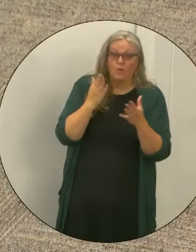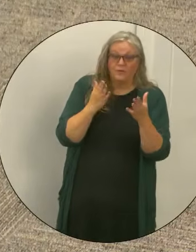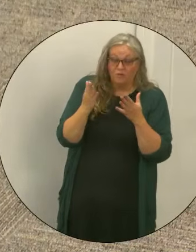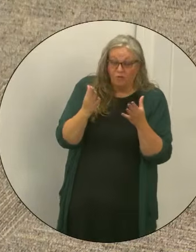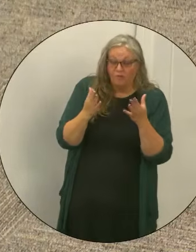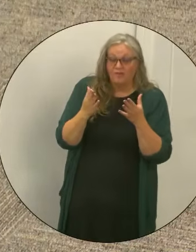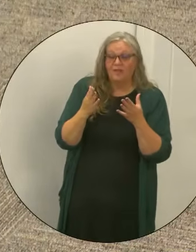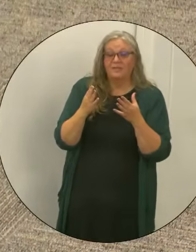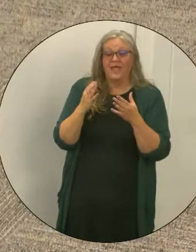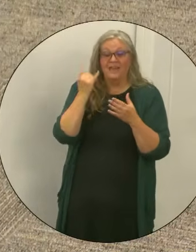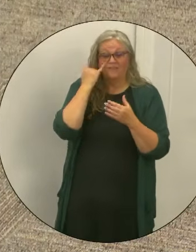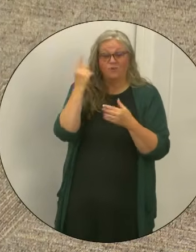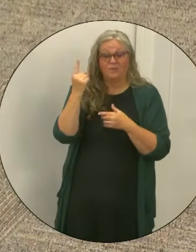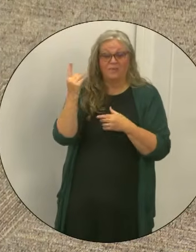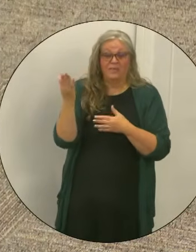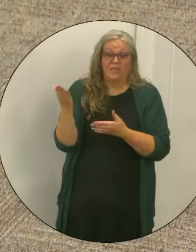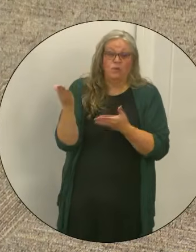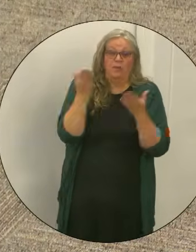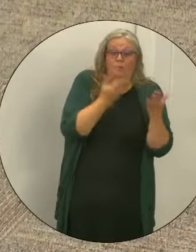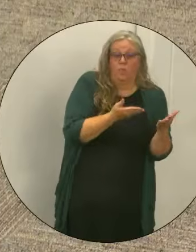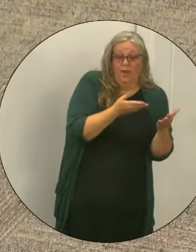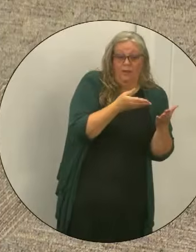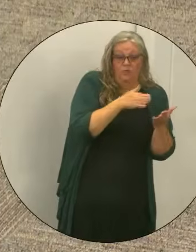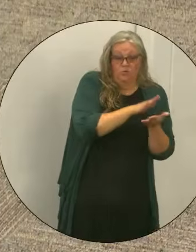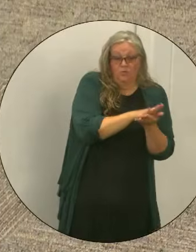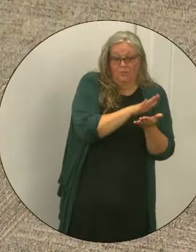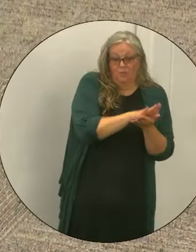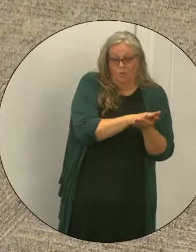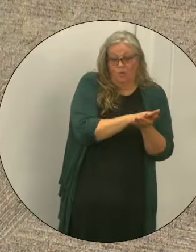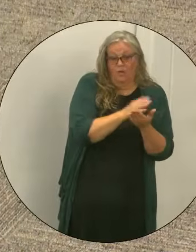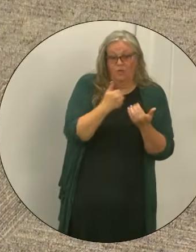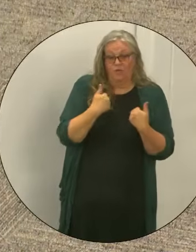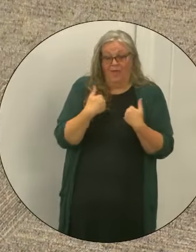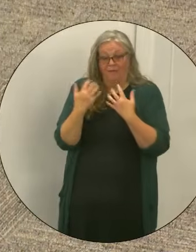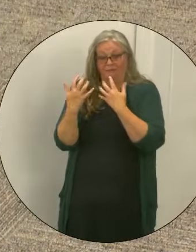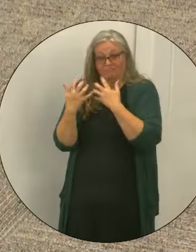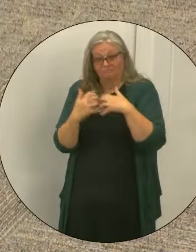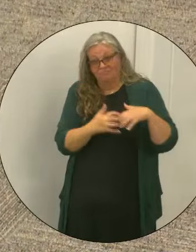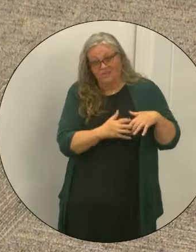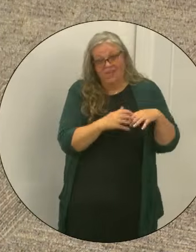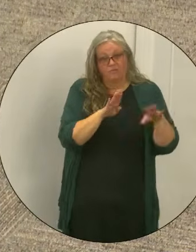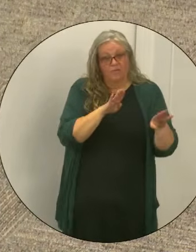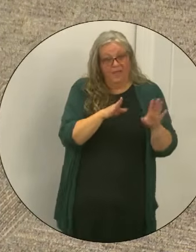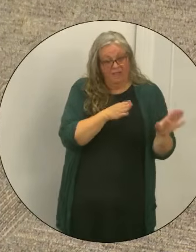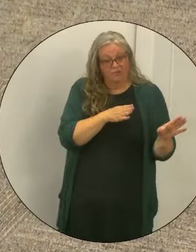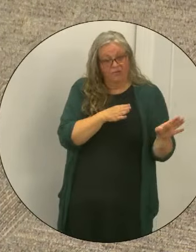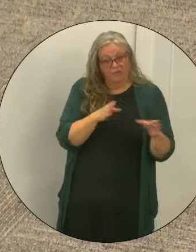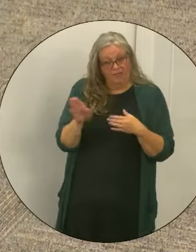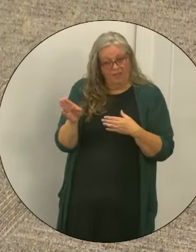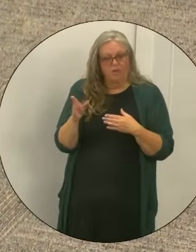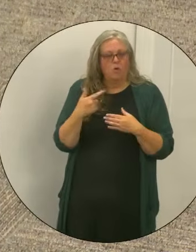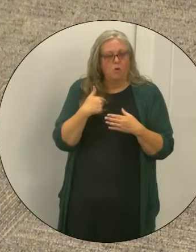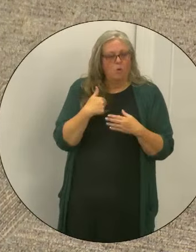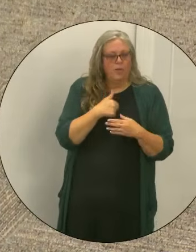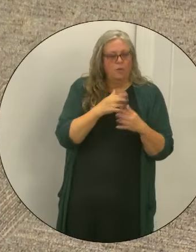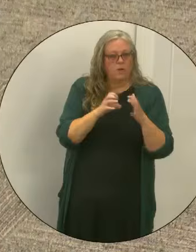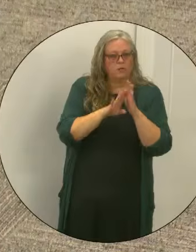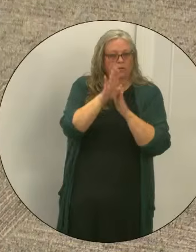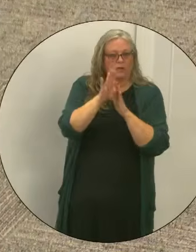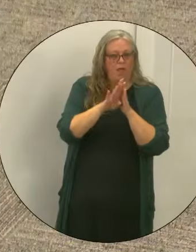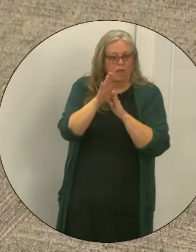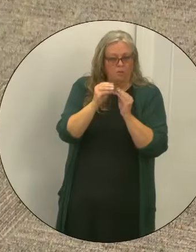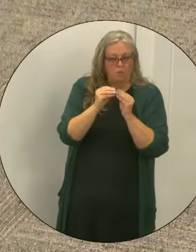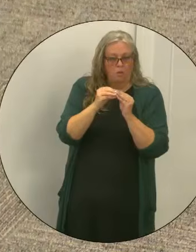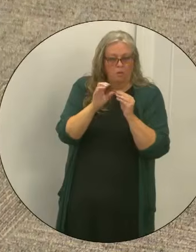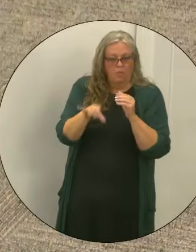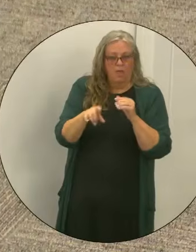can be brought back to the school, that they could have some continuity of a behavior plan based on what was developed. So those are things that we're looking to develop, as